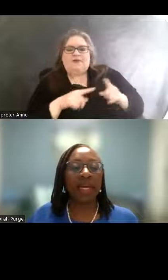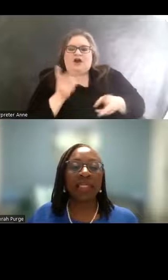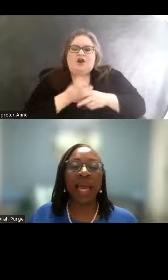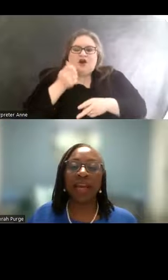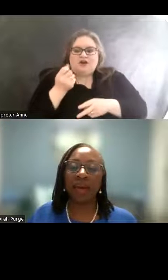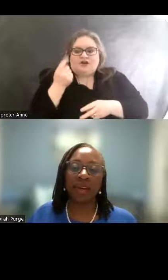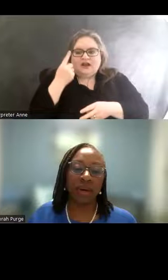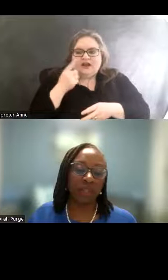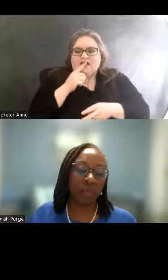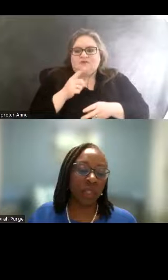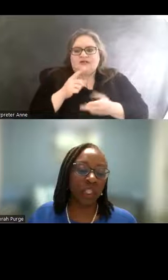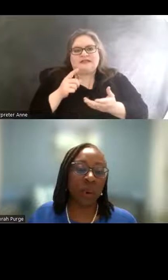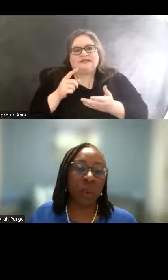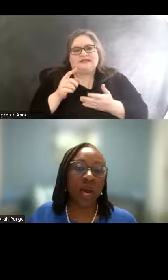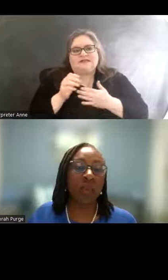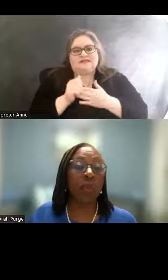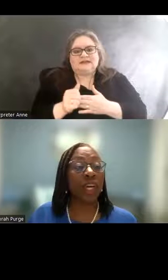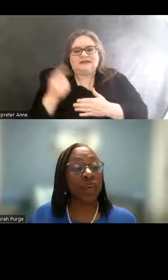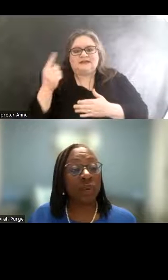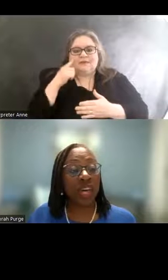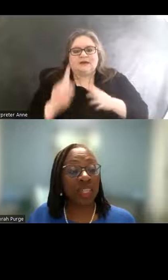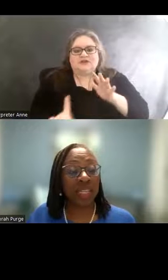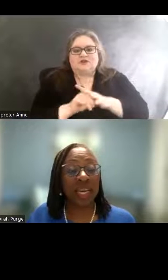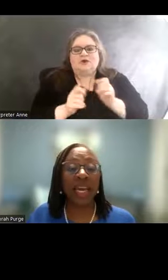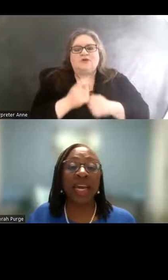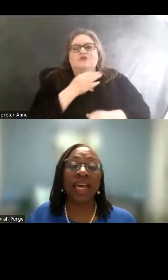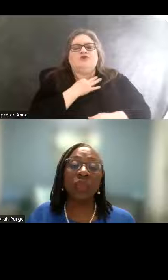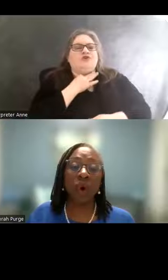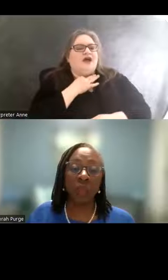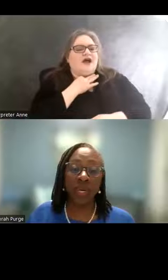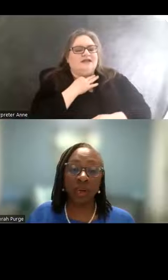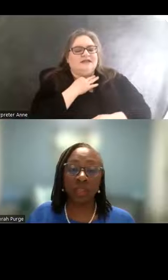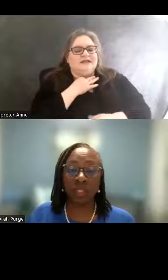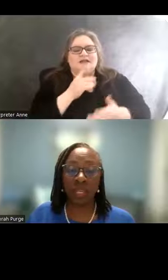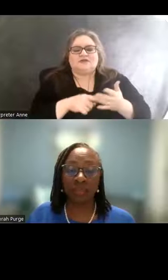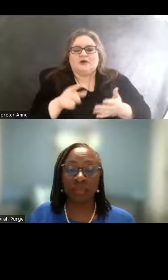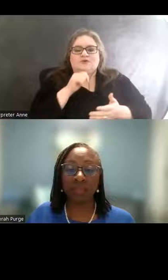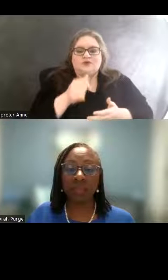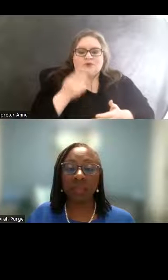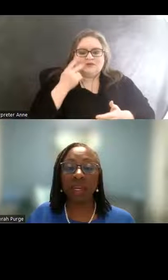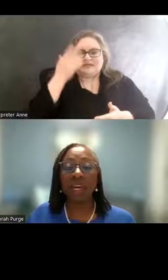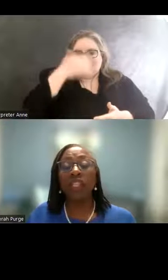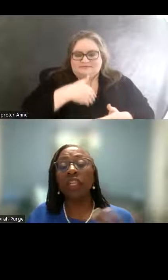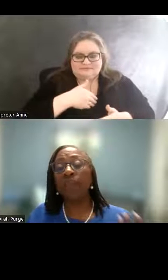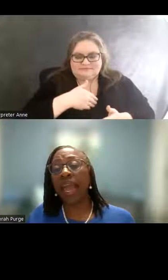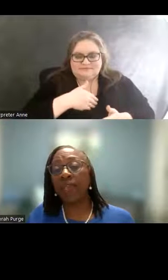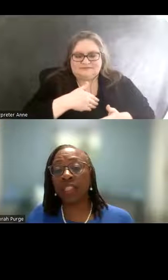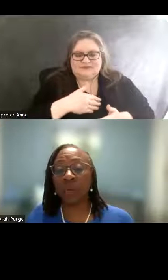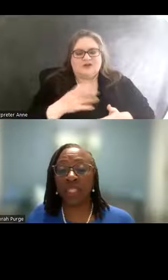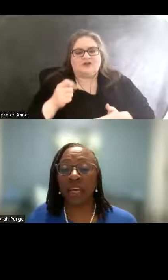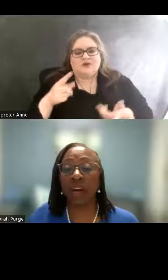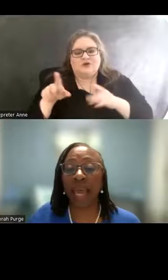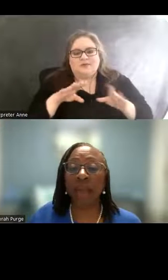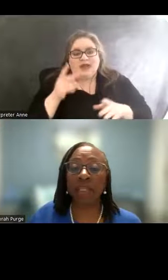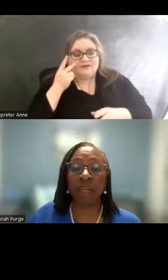and take someone showing up with curiosity is what we don't see. So the behaviors